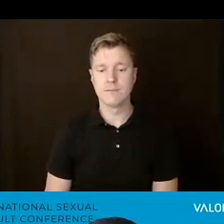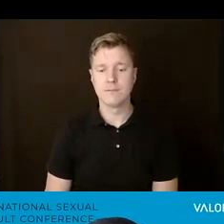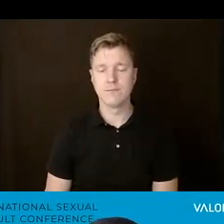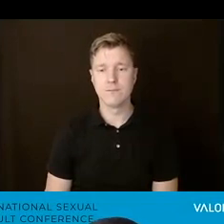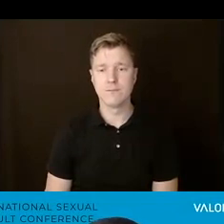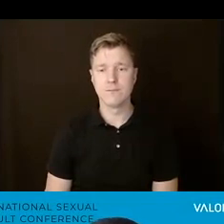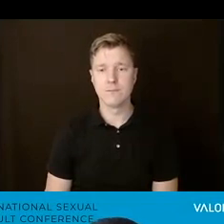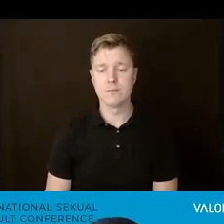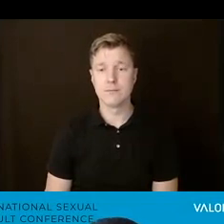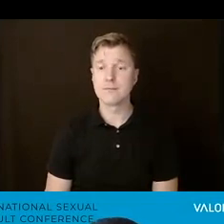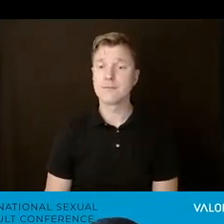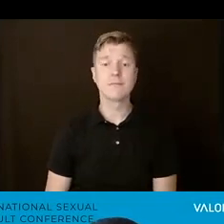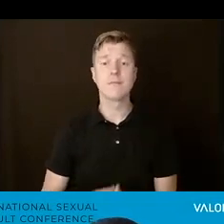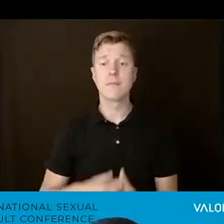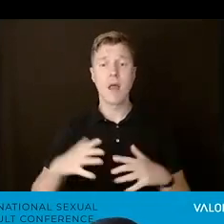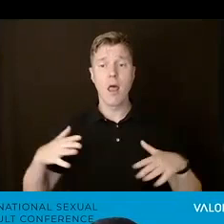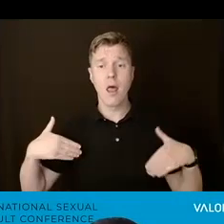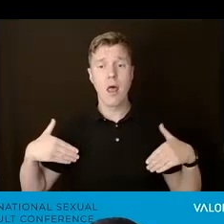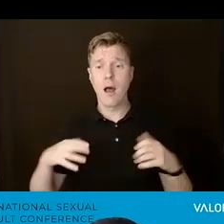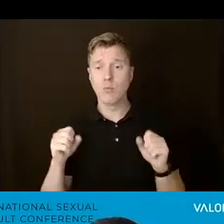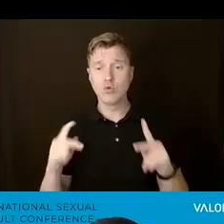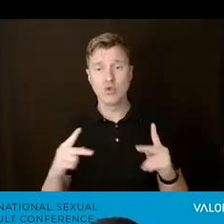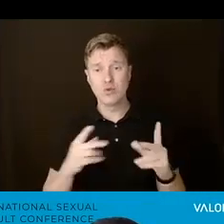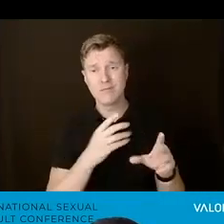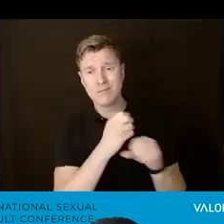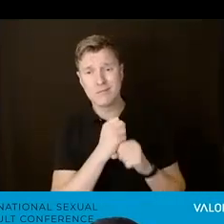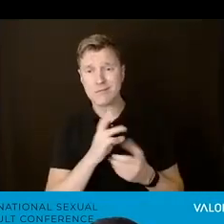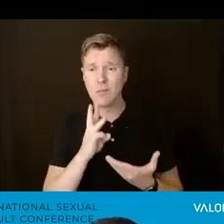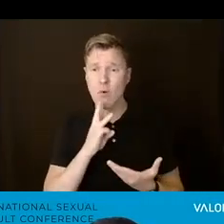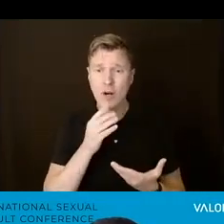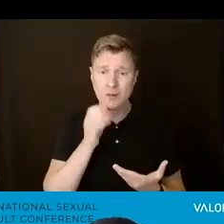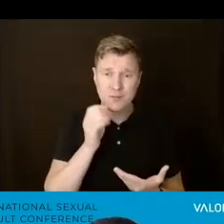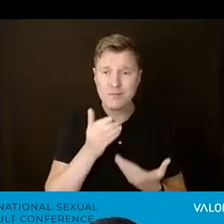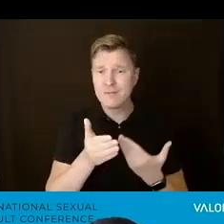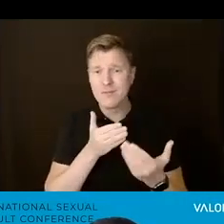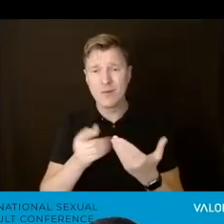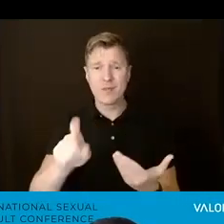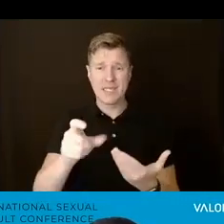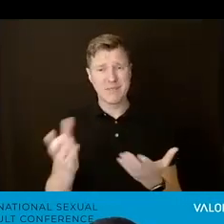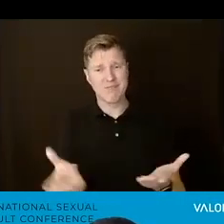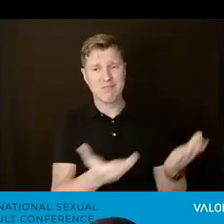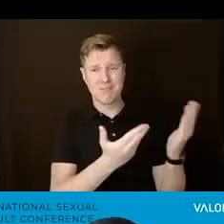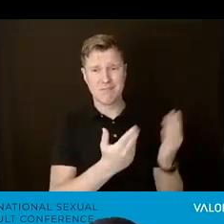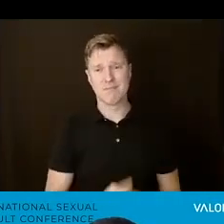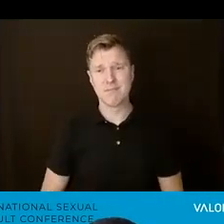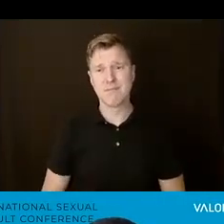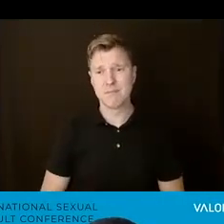If you haven't had a chance to get water or anything else you need, go ahead and do that.